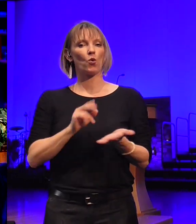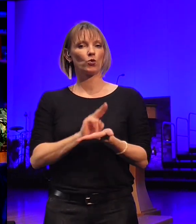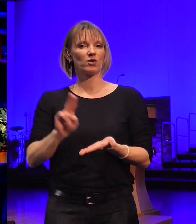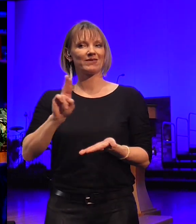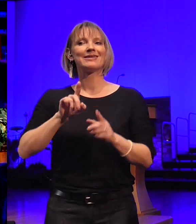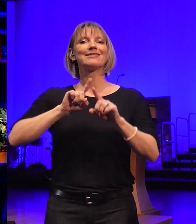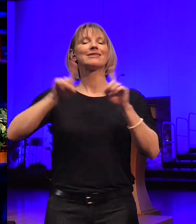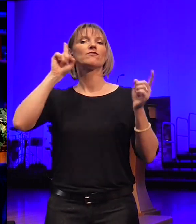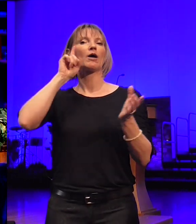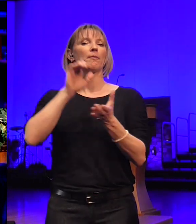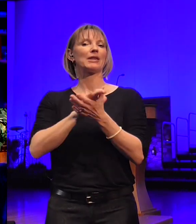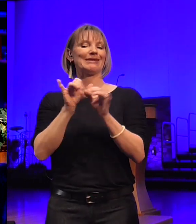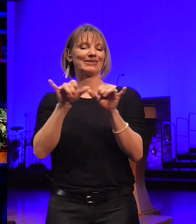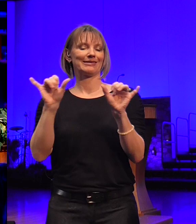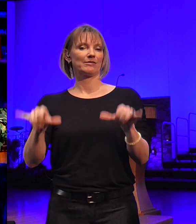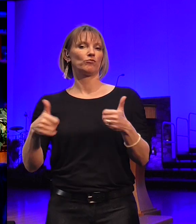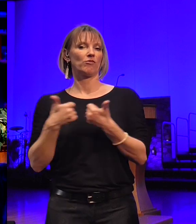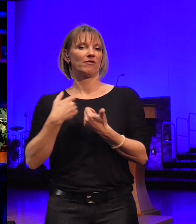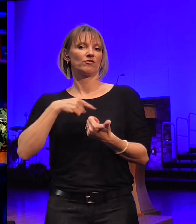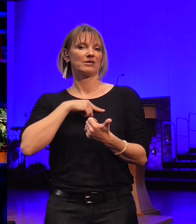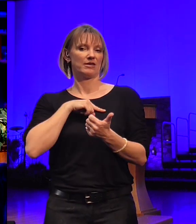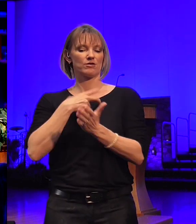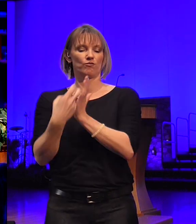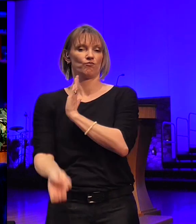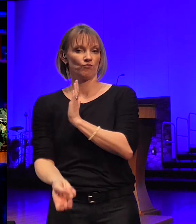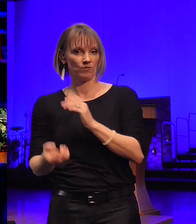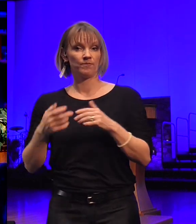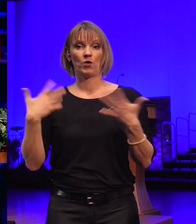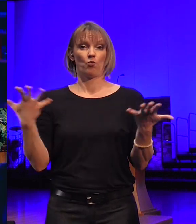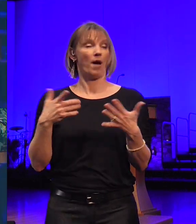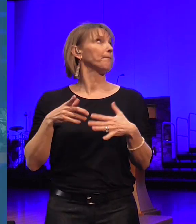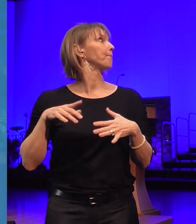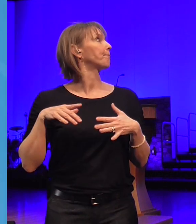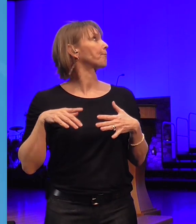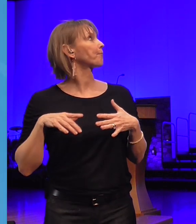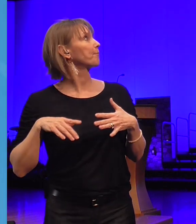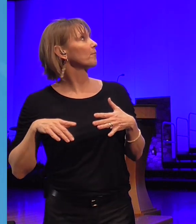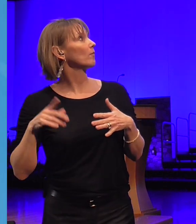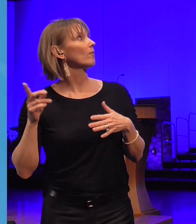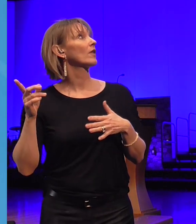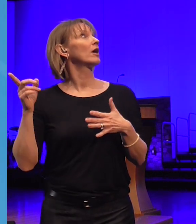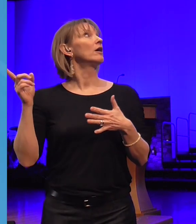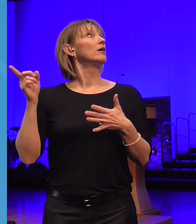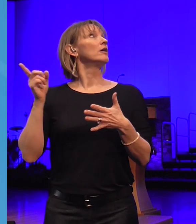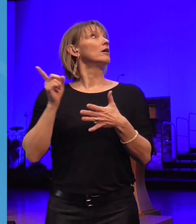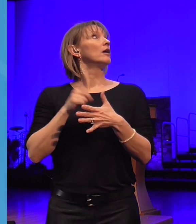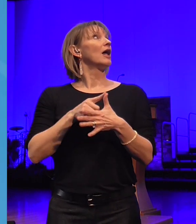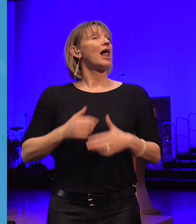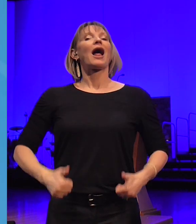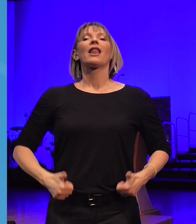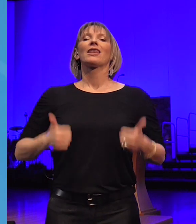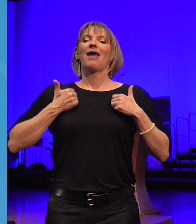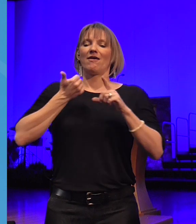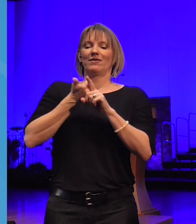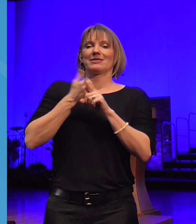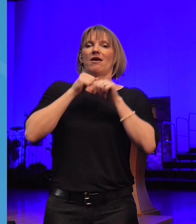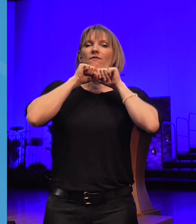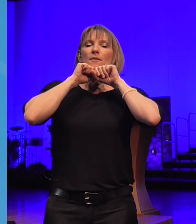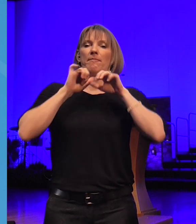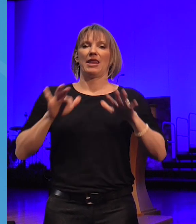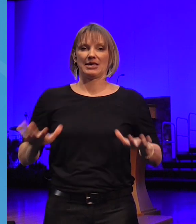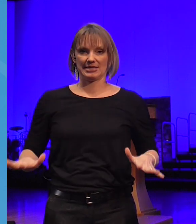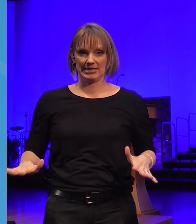belief system that challenges us to step into it. And it goes like this. Soul University, life is a